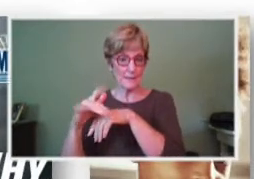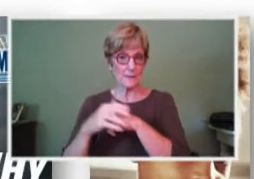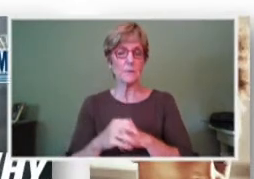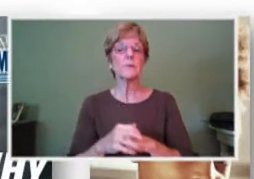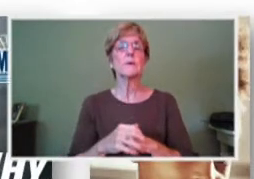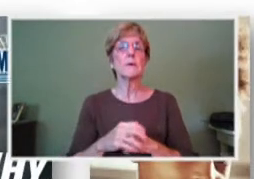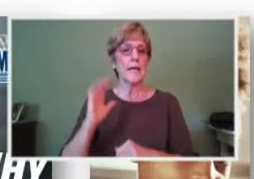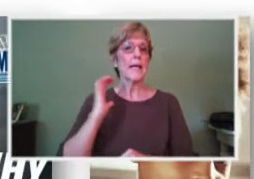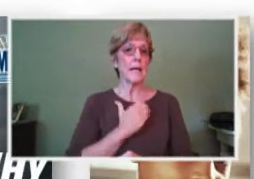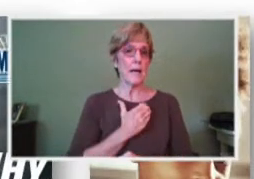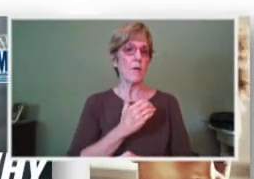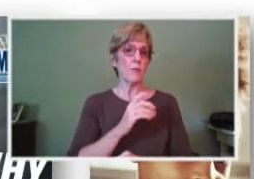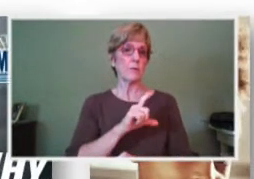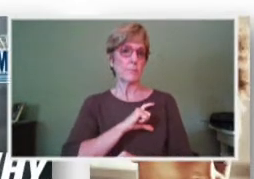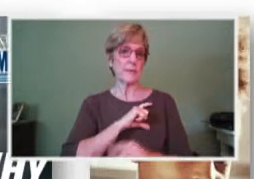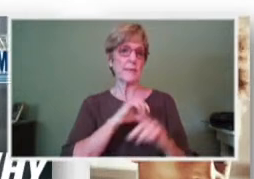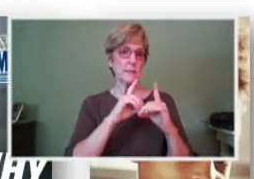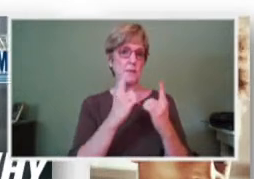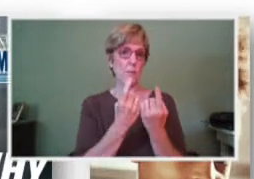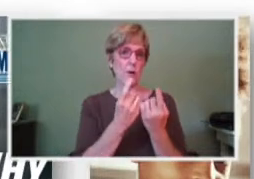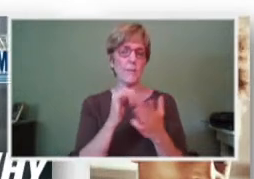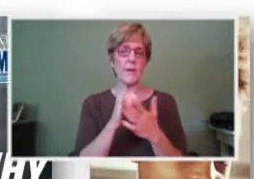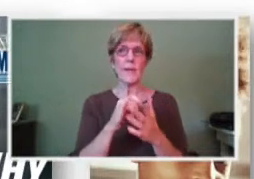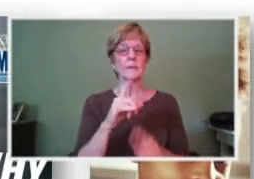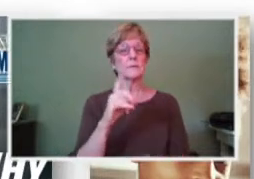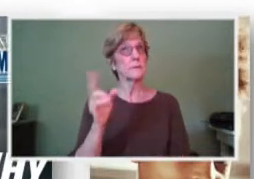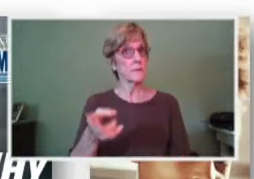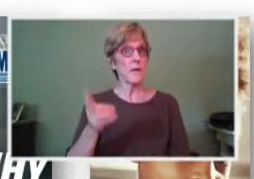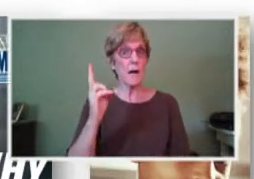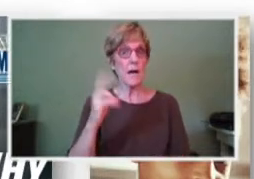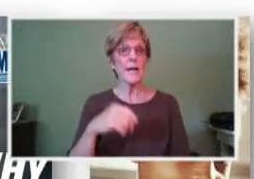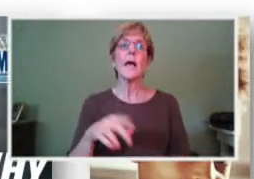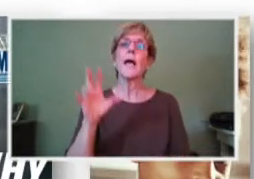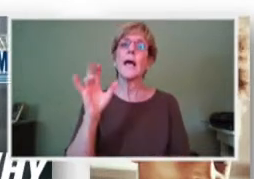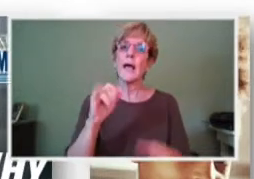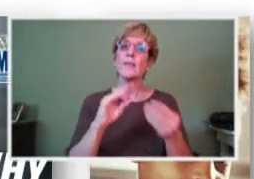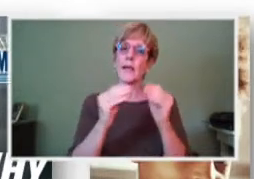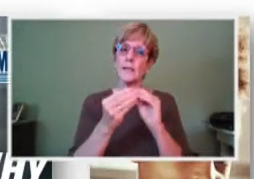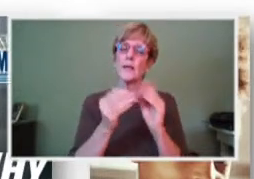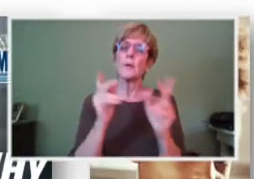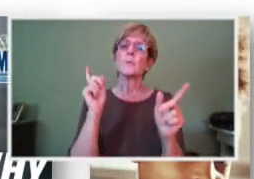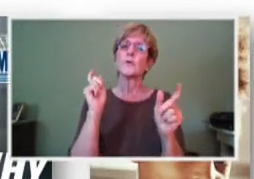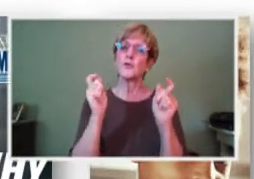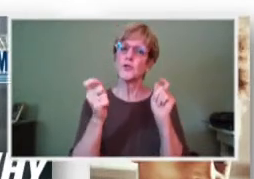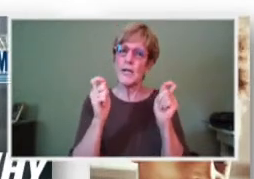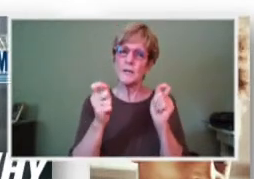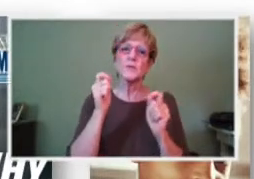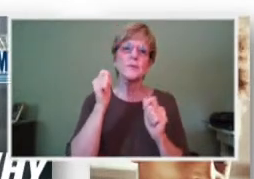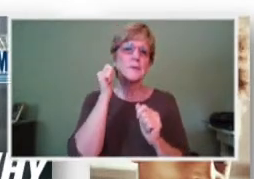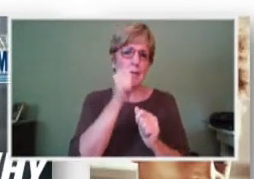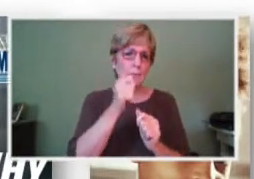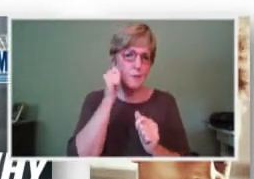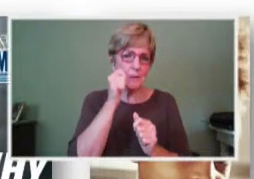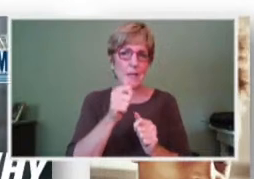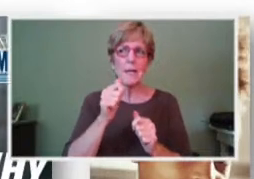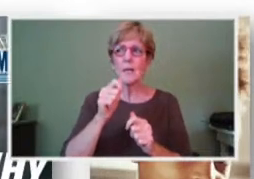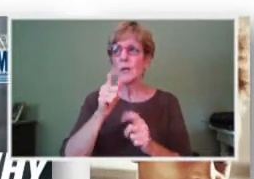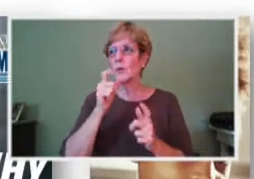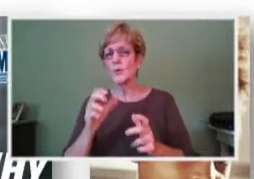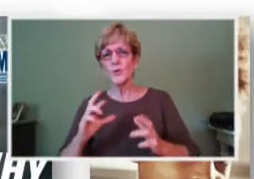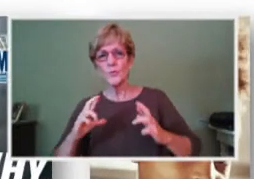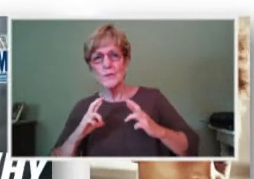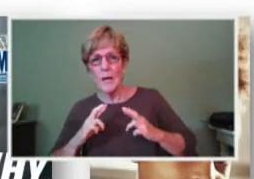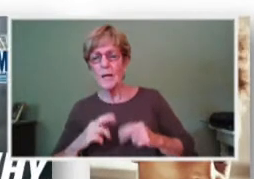our agency, which is extremely high. And that number does change day to day based on who's retiring, who